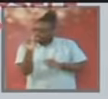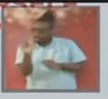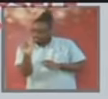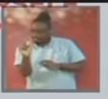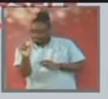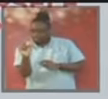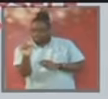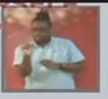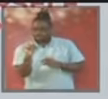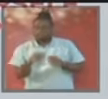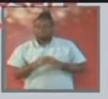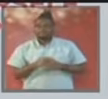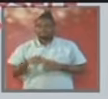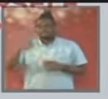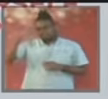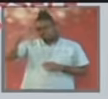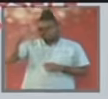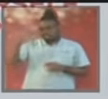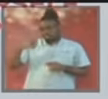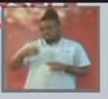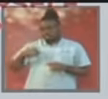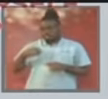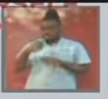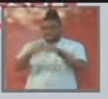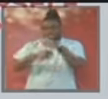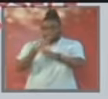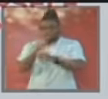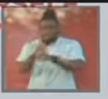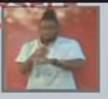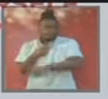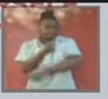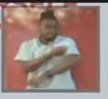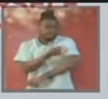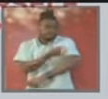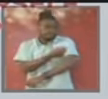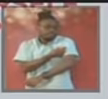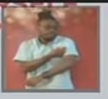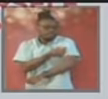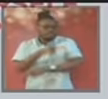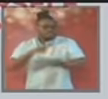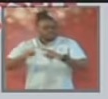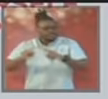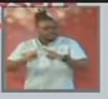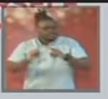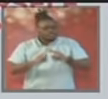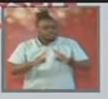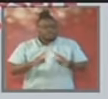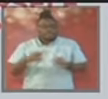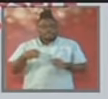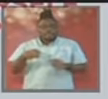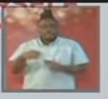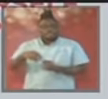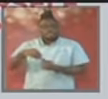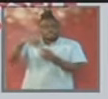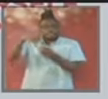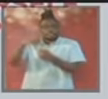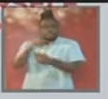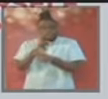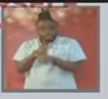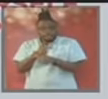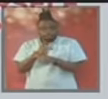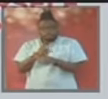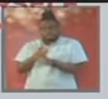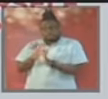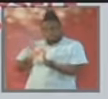we get for the region, especially as cold chain integrity is concerned. So that's my very